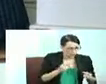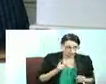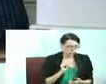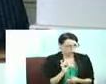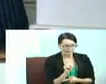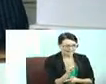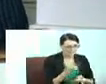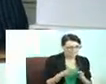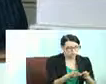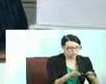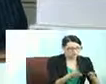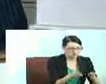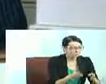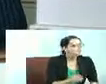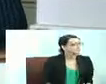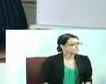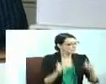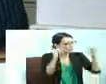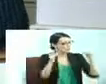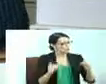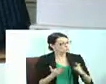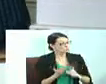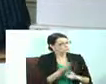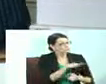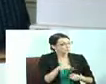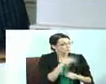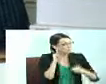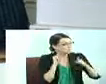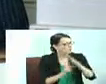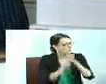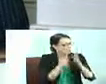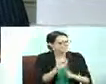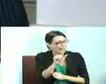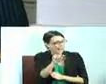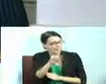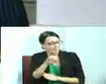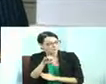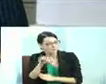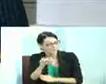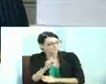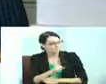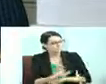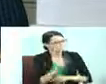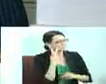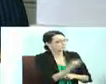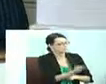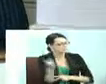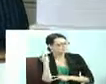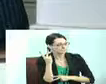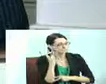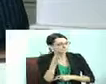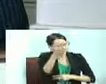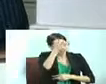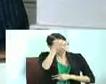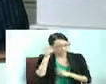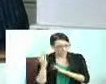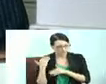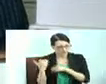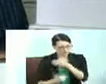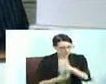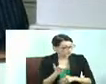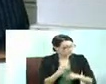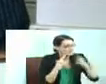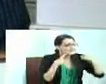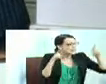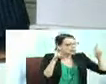prophet Amos and of our forefathers, we declare, let justice roll on like a mighty